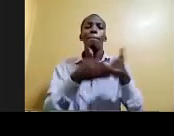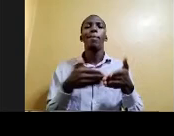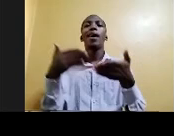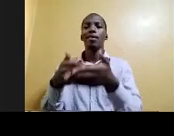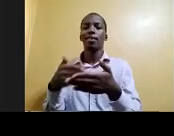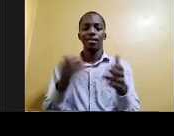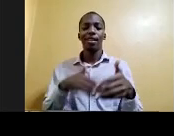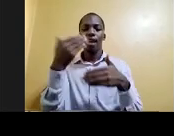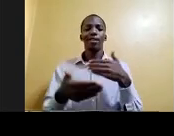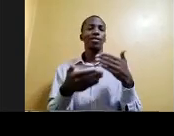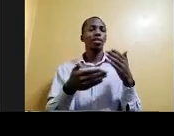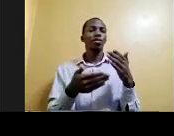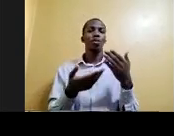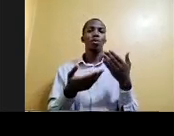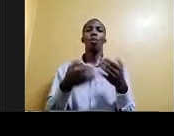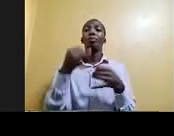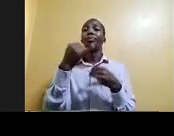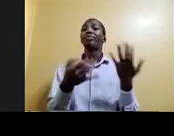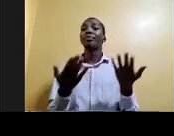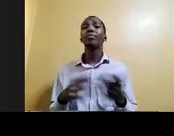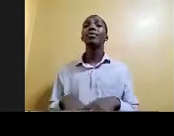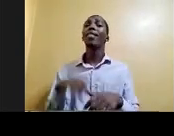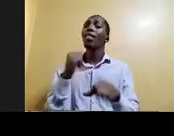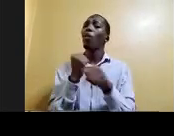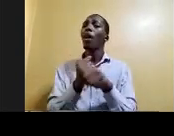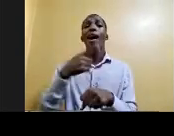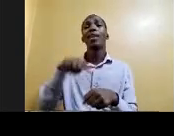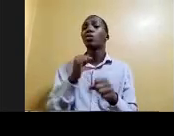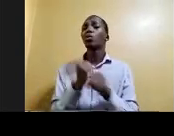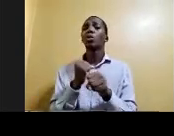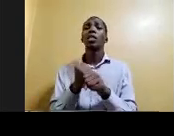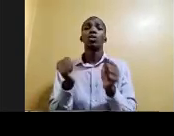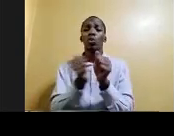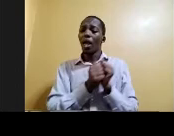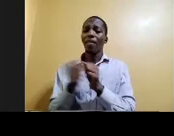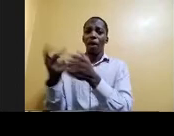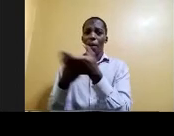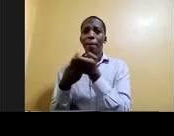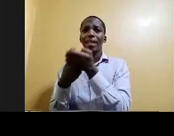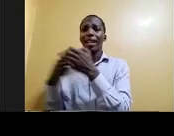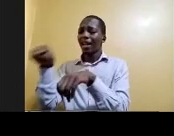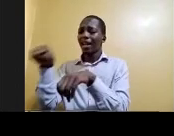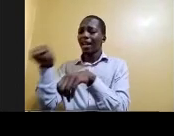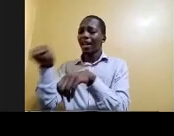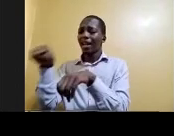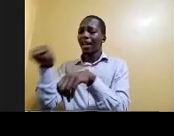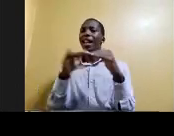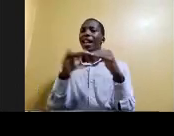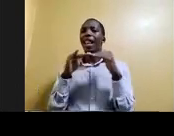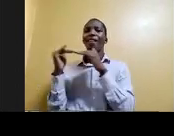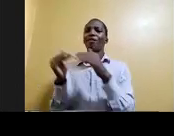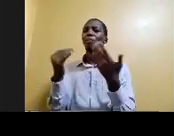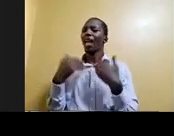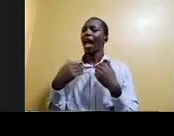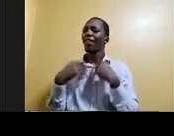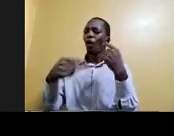end, I would like to say that the work that we're doing together with our partners starts at a national level, building competitiveness, building also